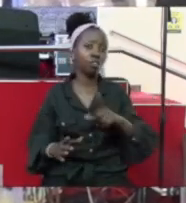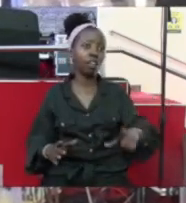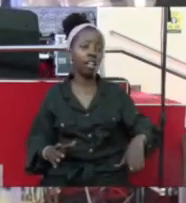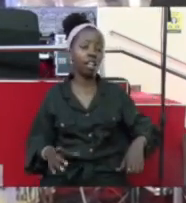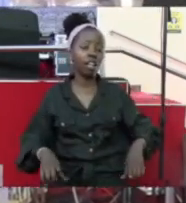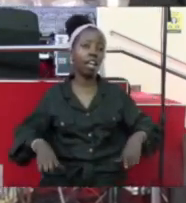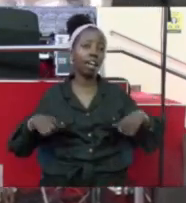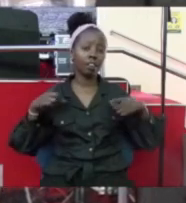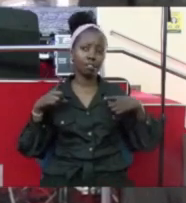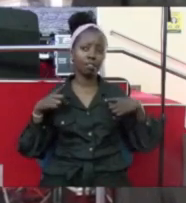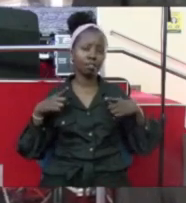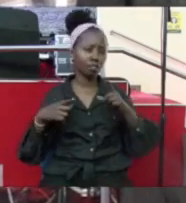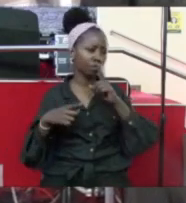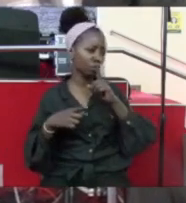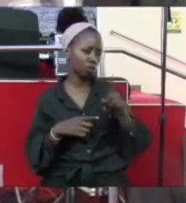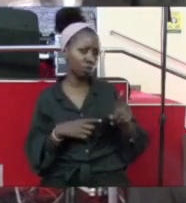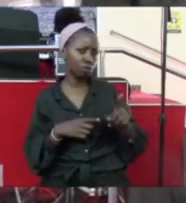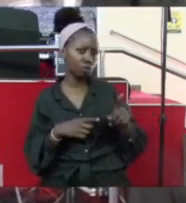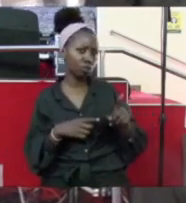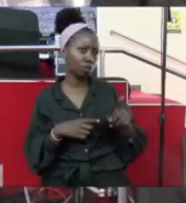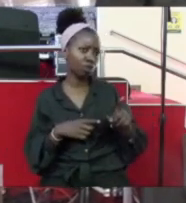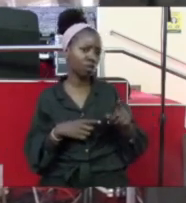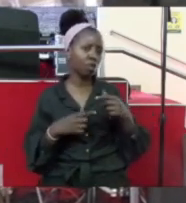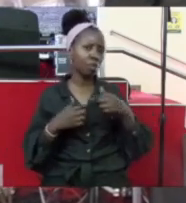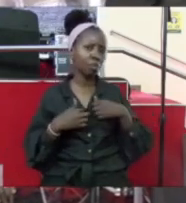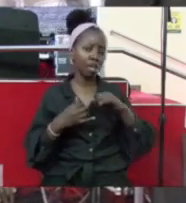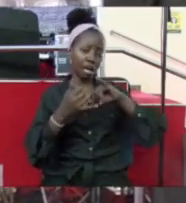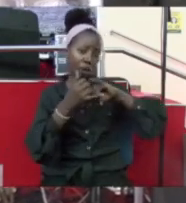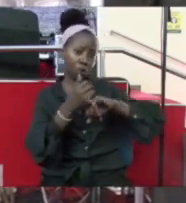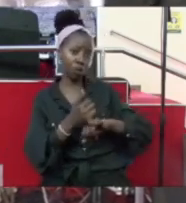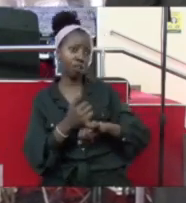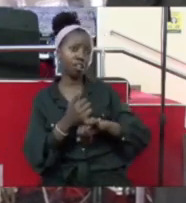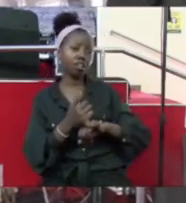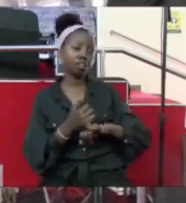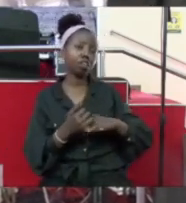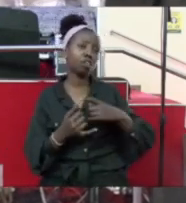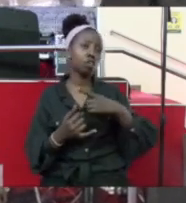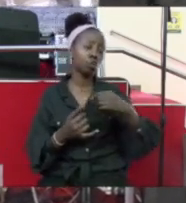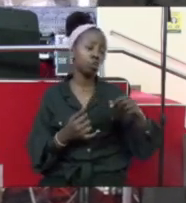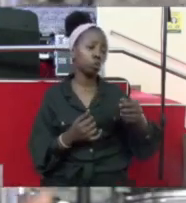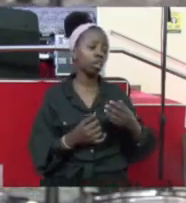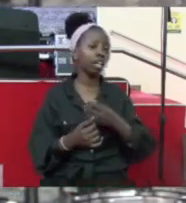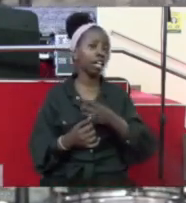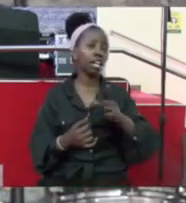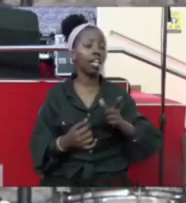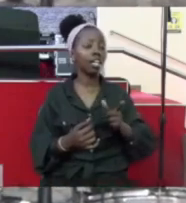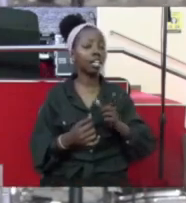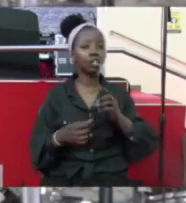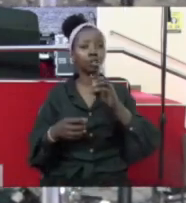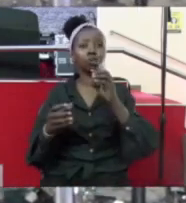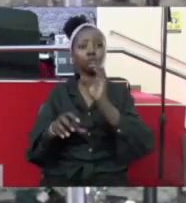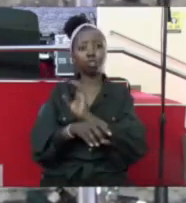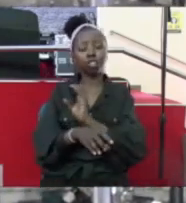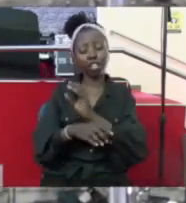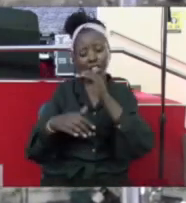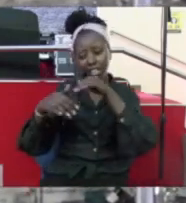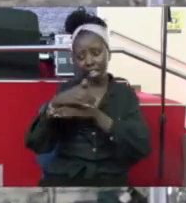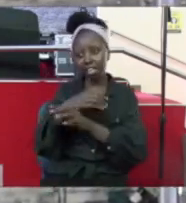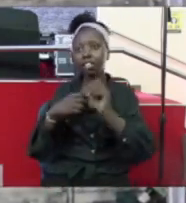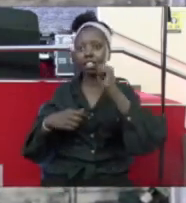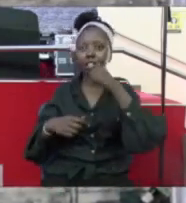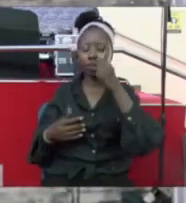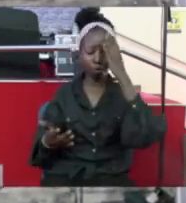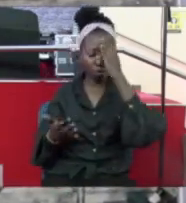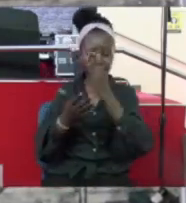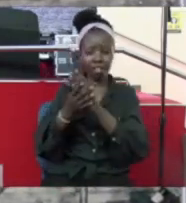maisha yake. So myself and Susan, we took her to the church. Hivyo tukampeleka kanisani. She got to the new believers class. Akaingia kwenye darasa la umini